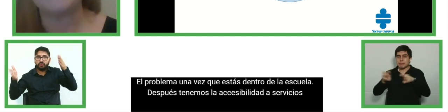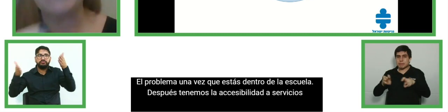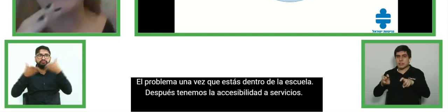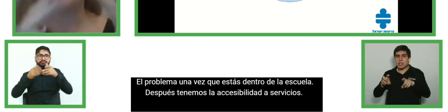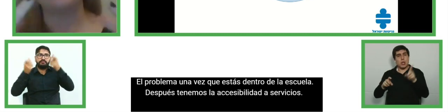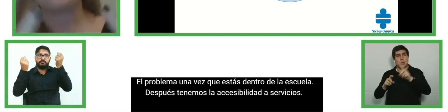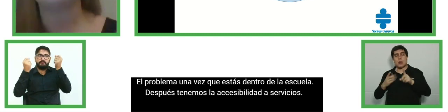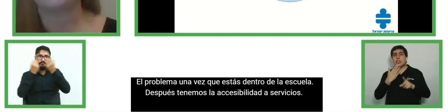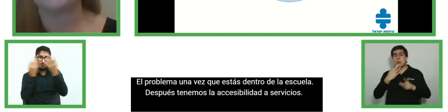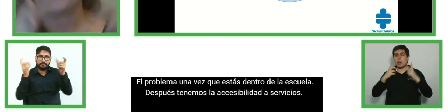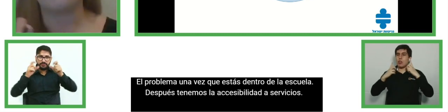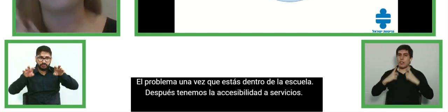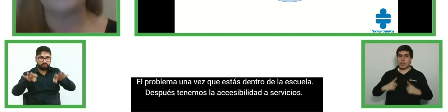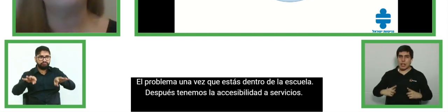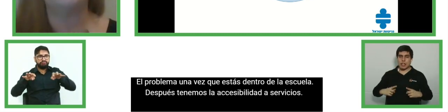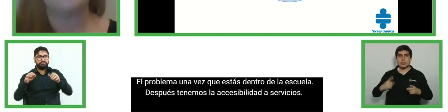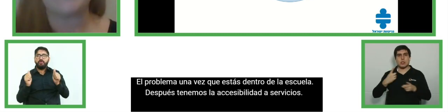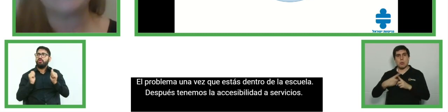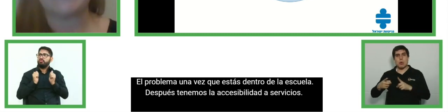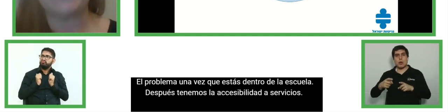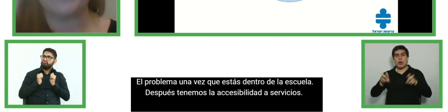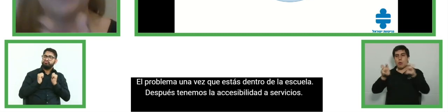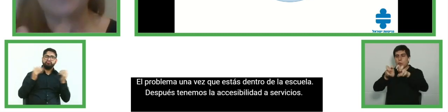accessible. Click, please.